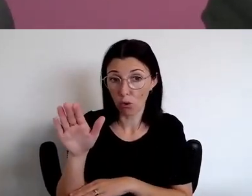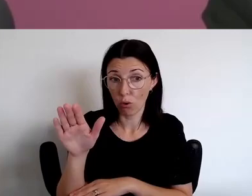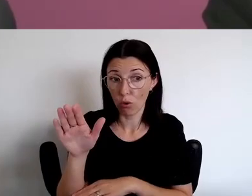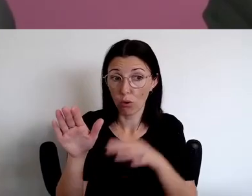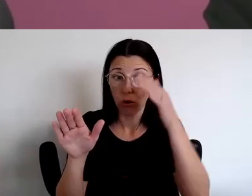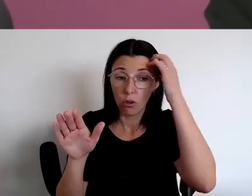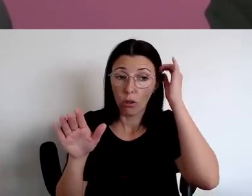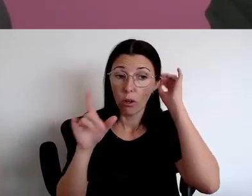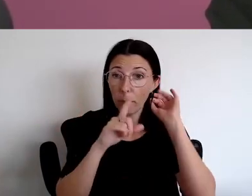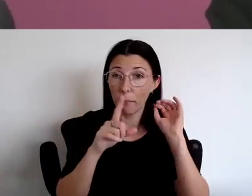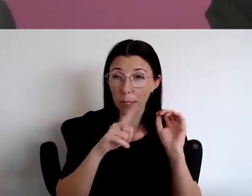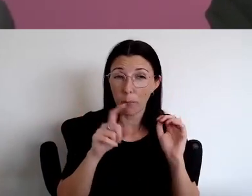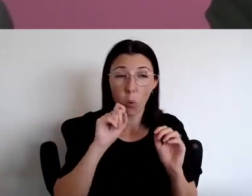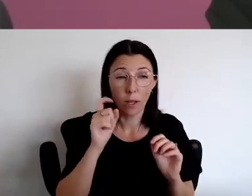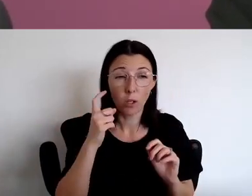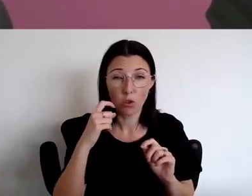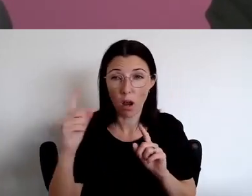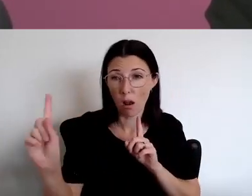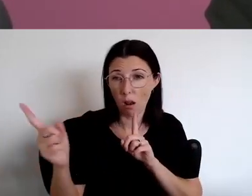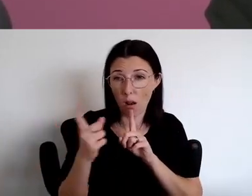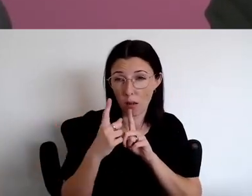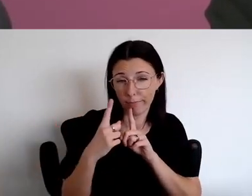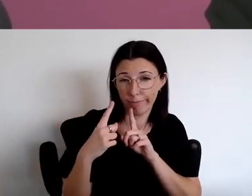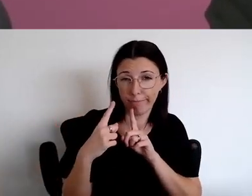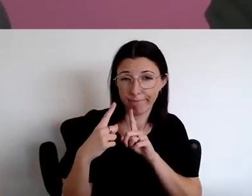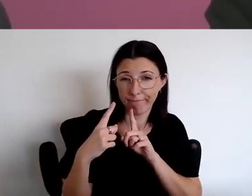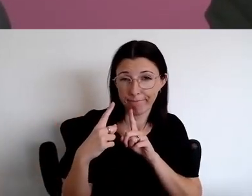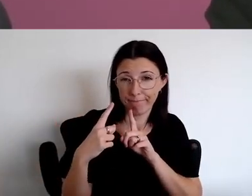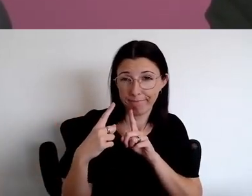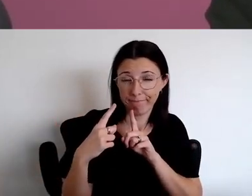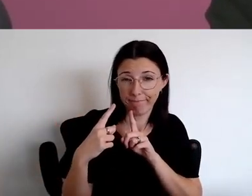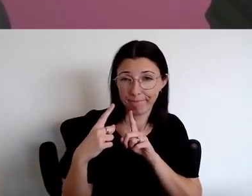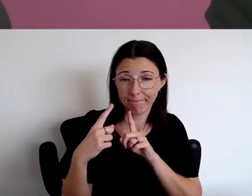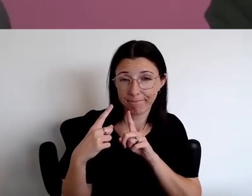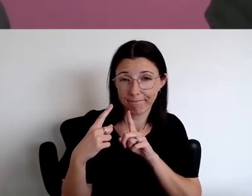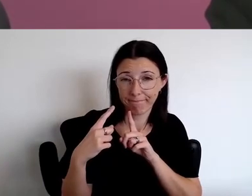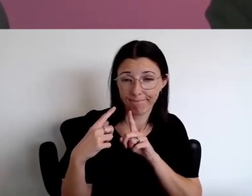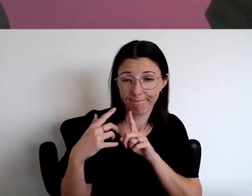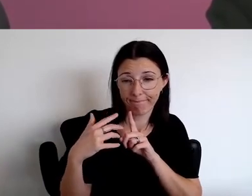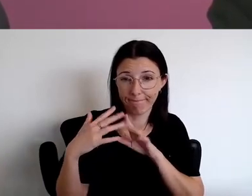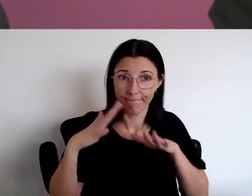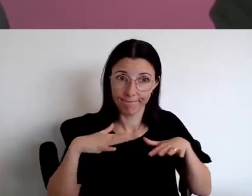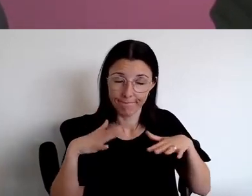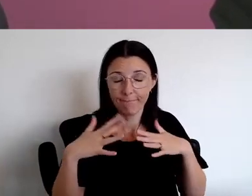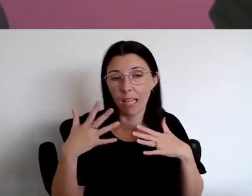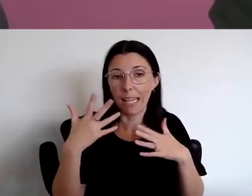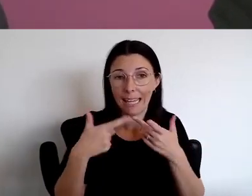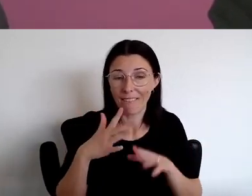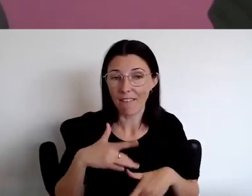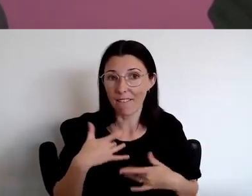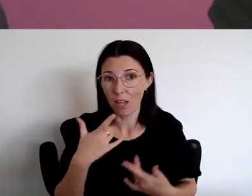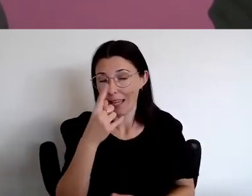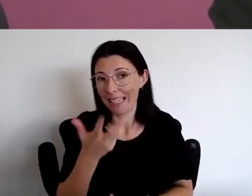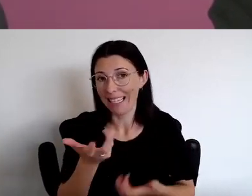befriend, ingratiate, even groom employees if they think it's going to deliver advantage. So be ever vigilant for